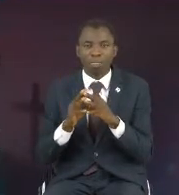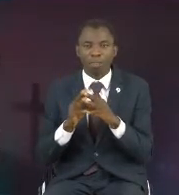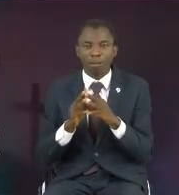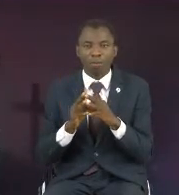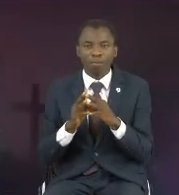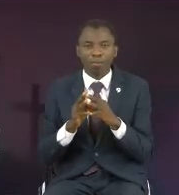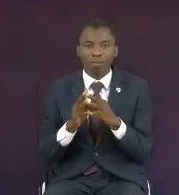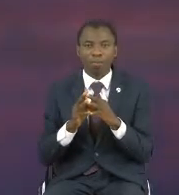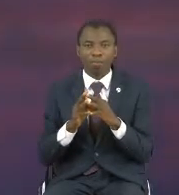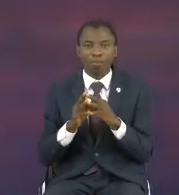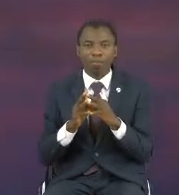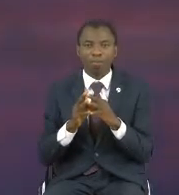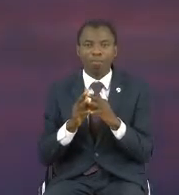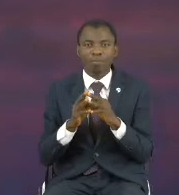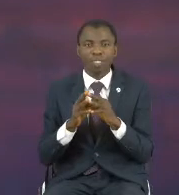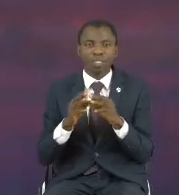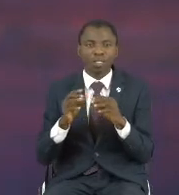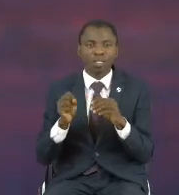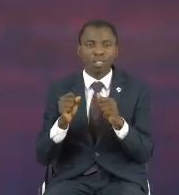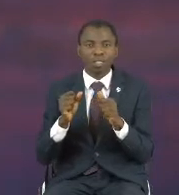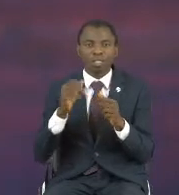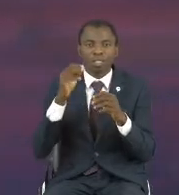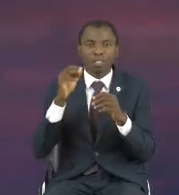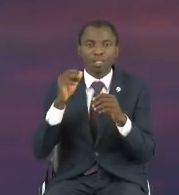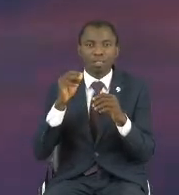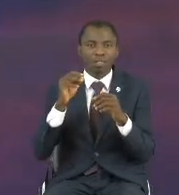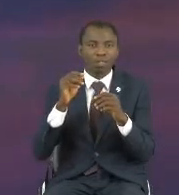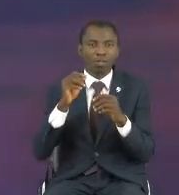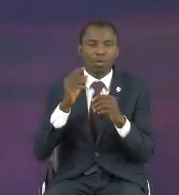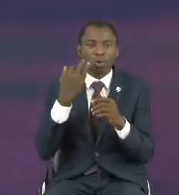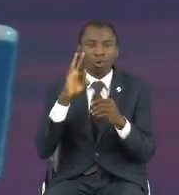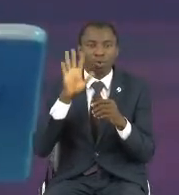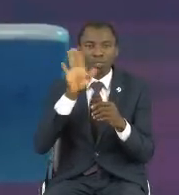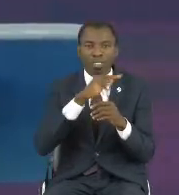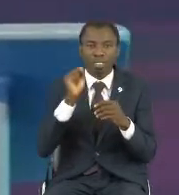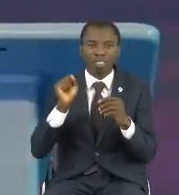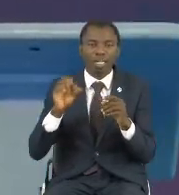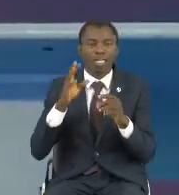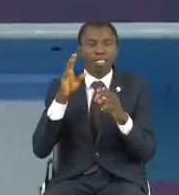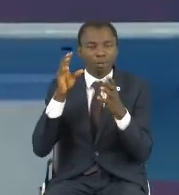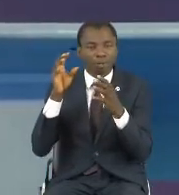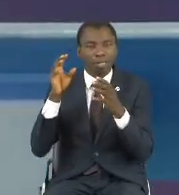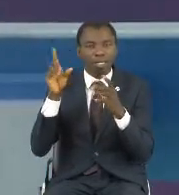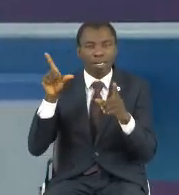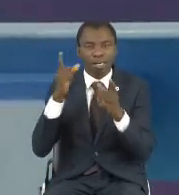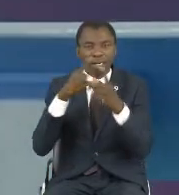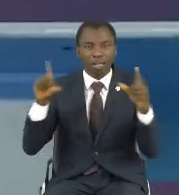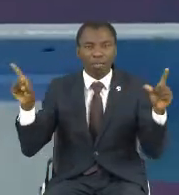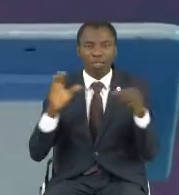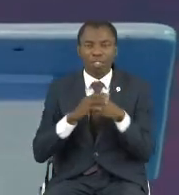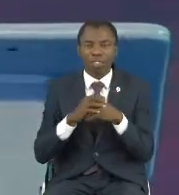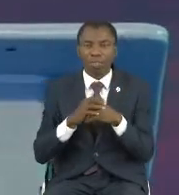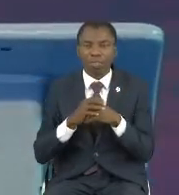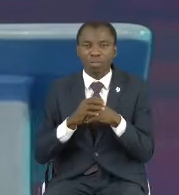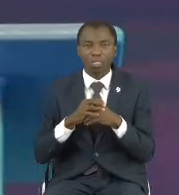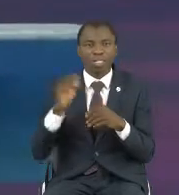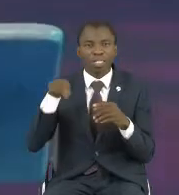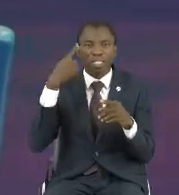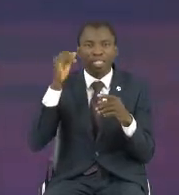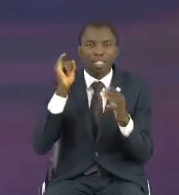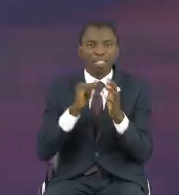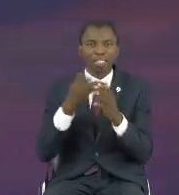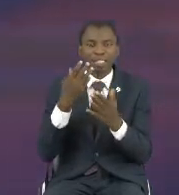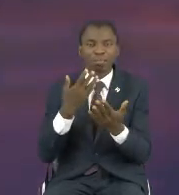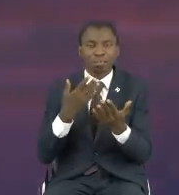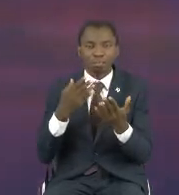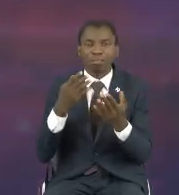haughty people of the earth do languish. It says the mourning,